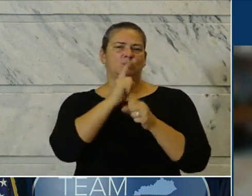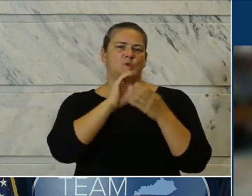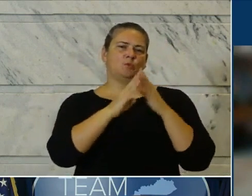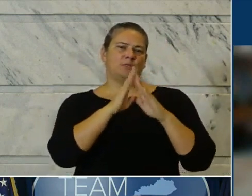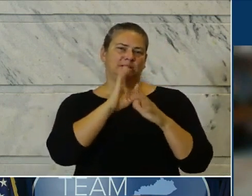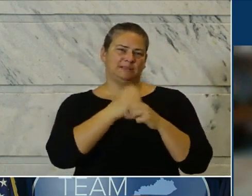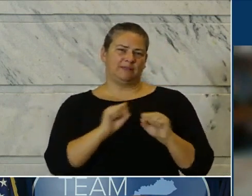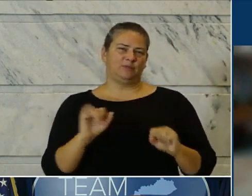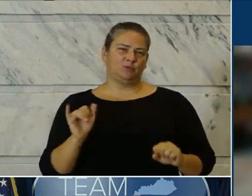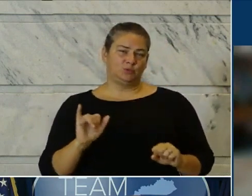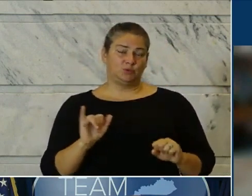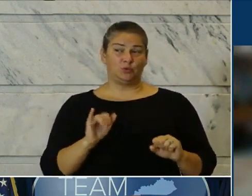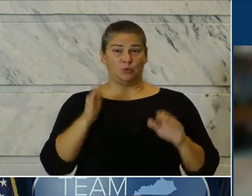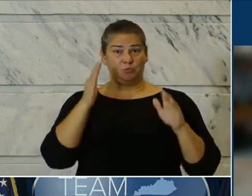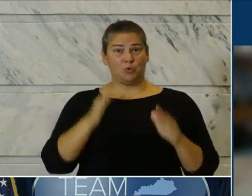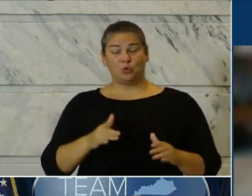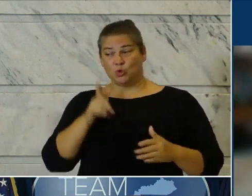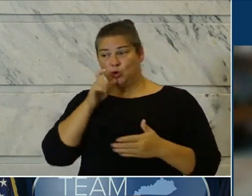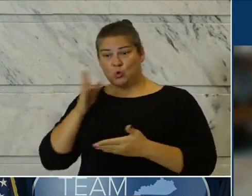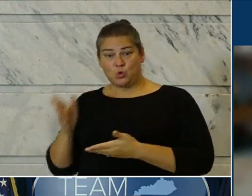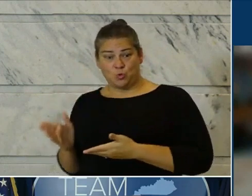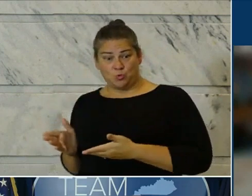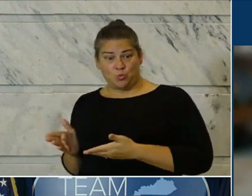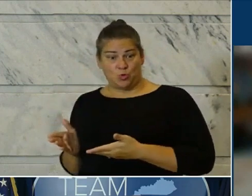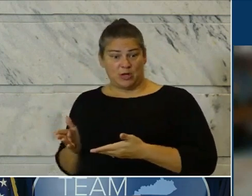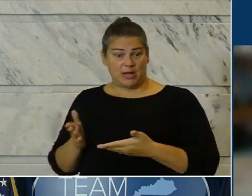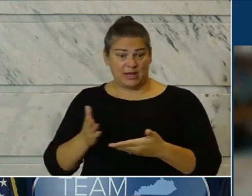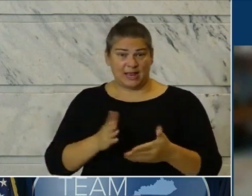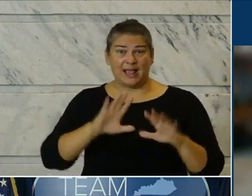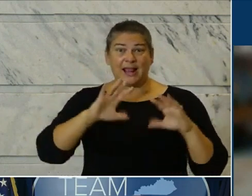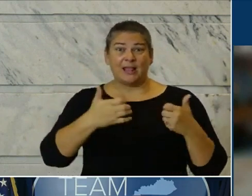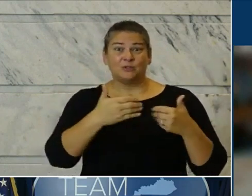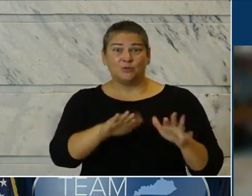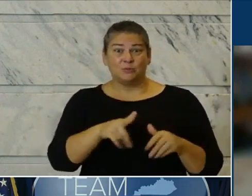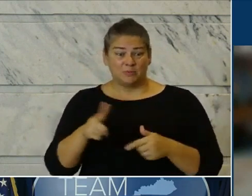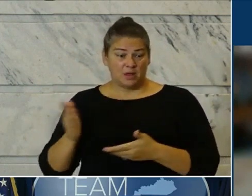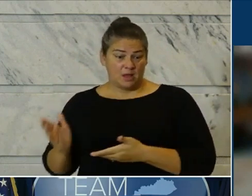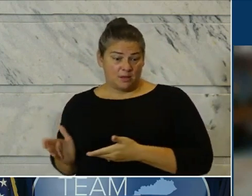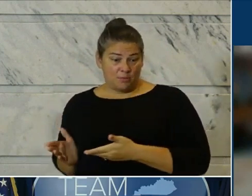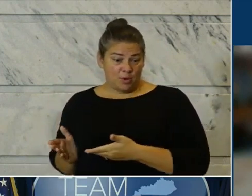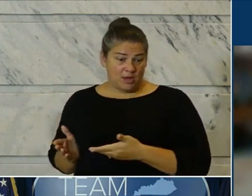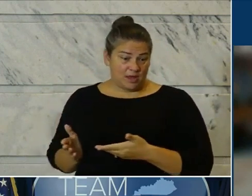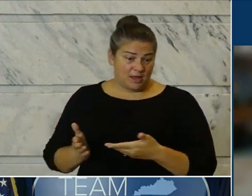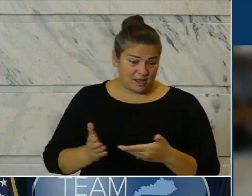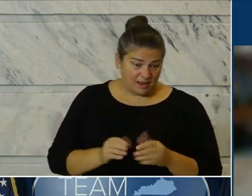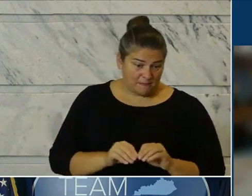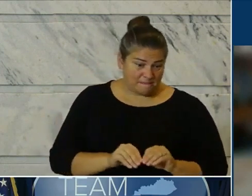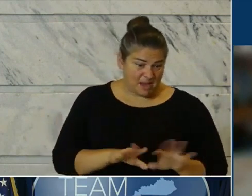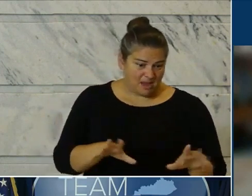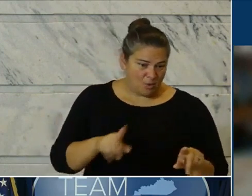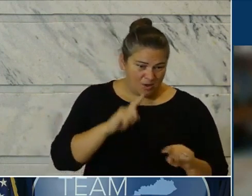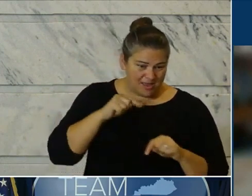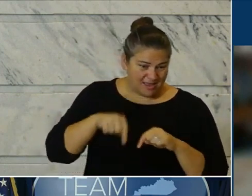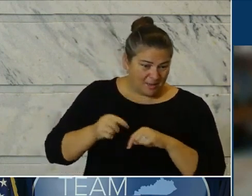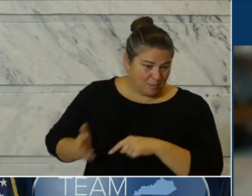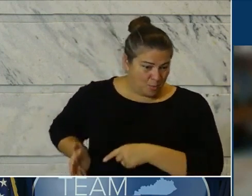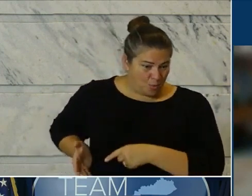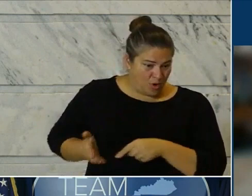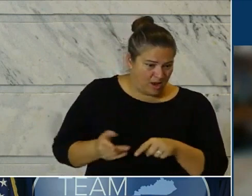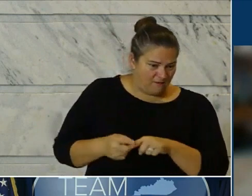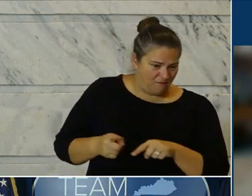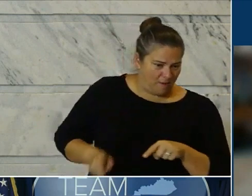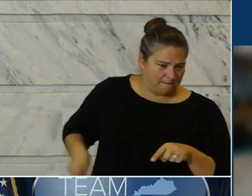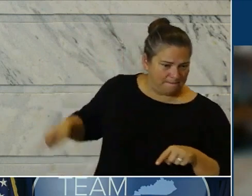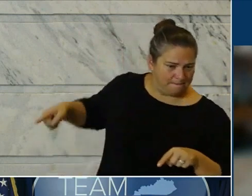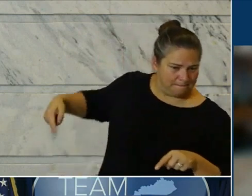individual who brings COVID into a classroom got it somewhere else. And so if our kids are going to be wearing masks in a classroom, we need